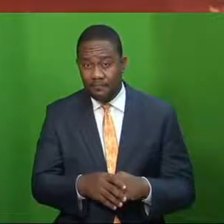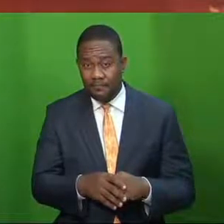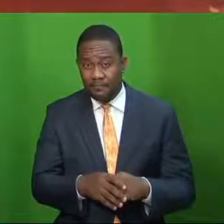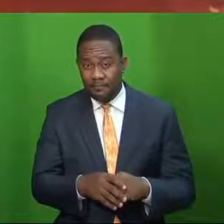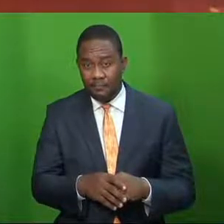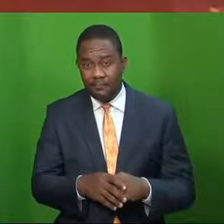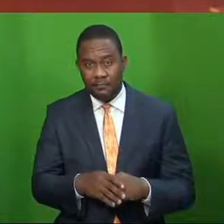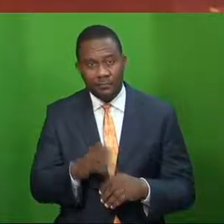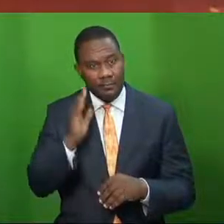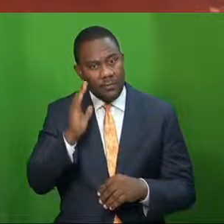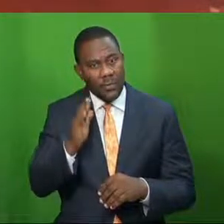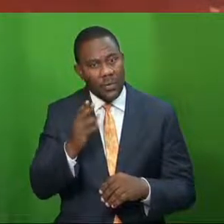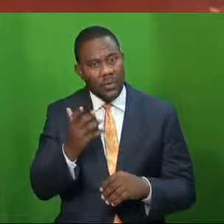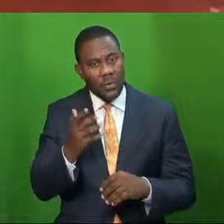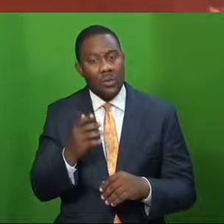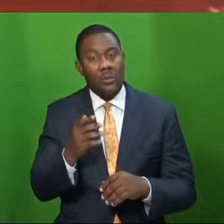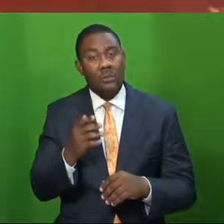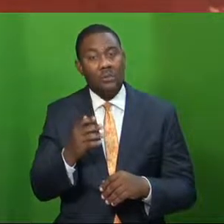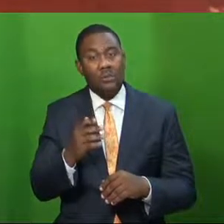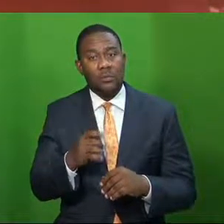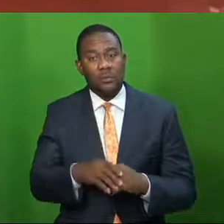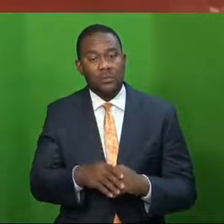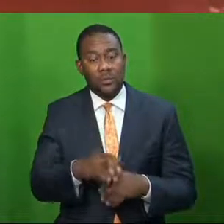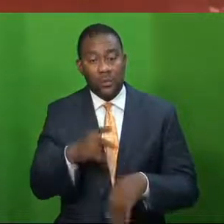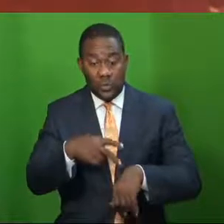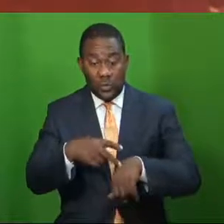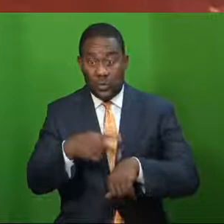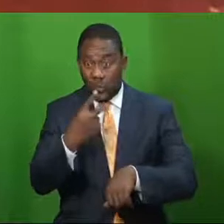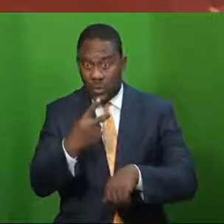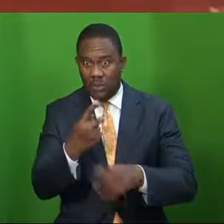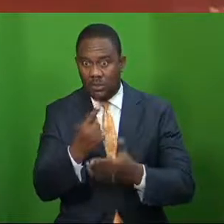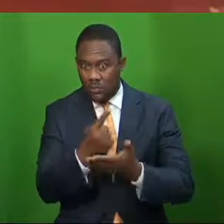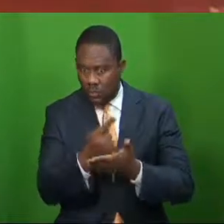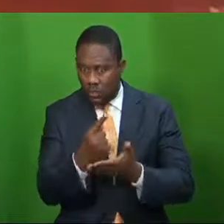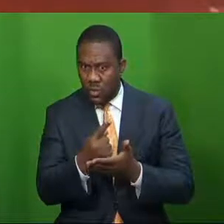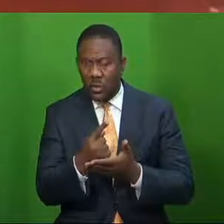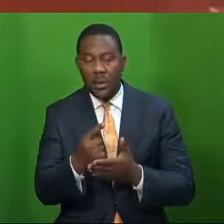House sits only twice a week.